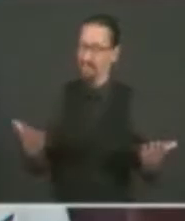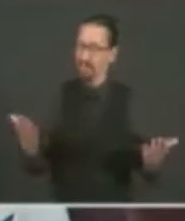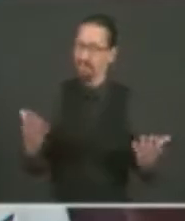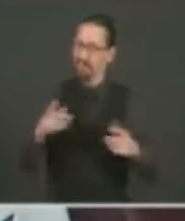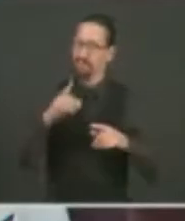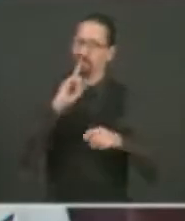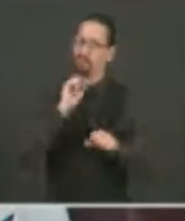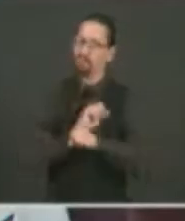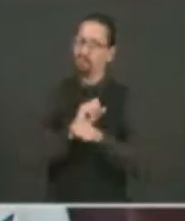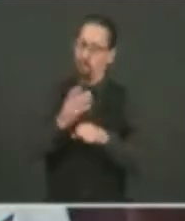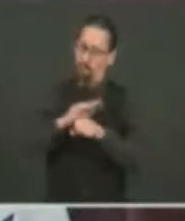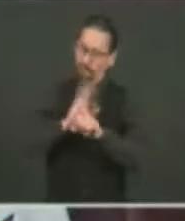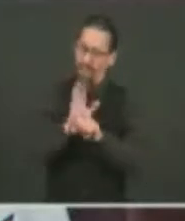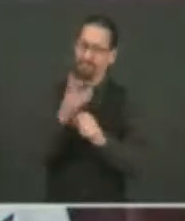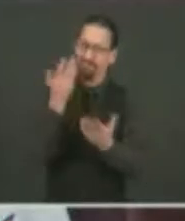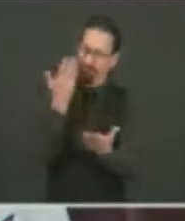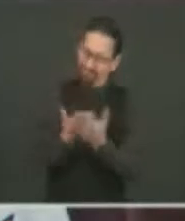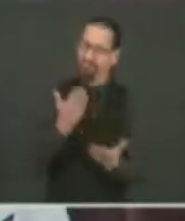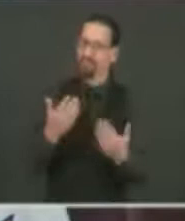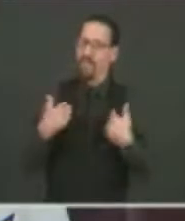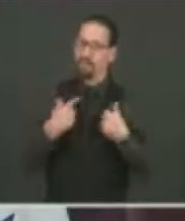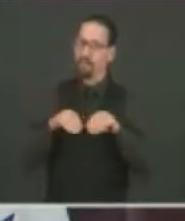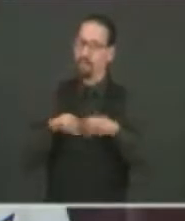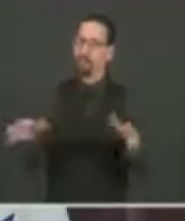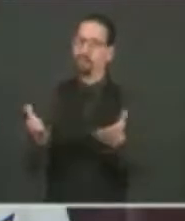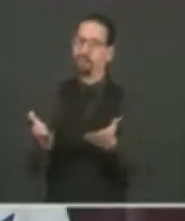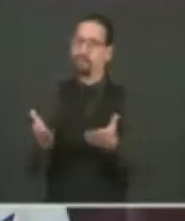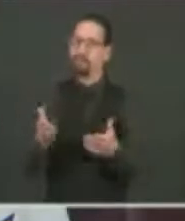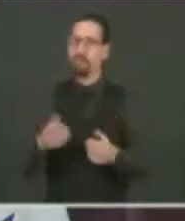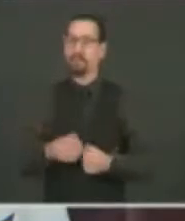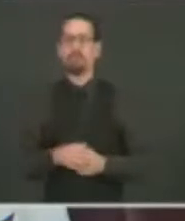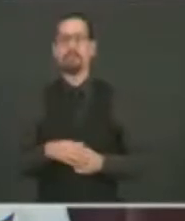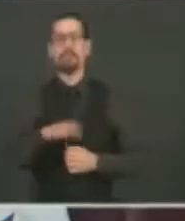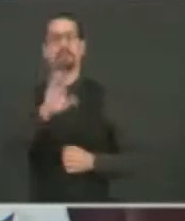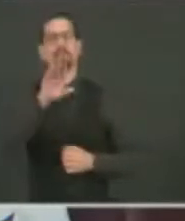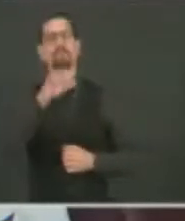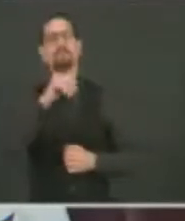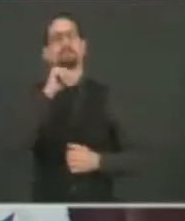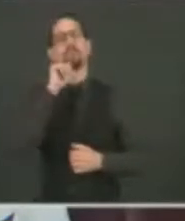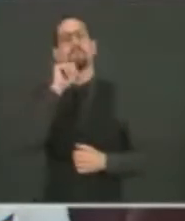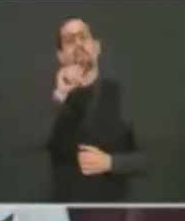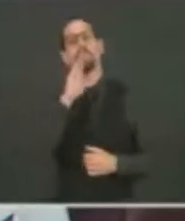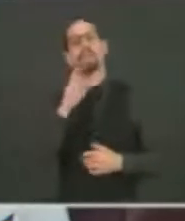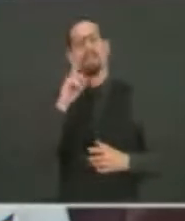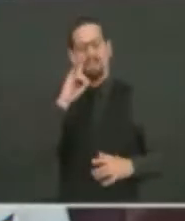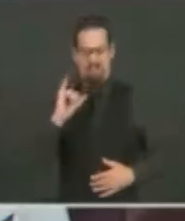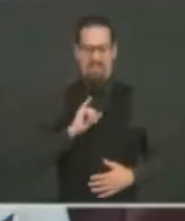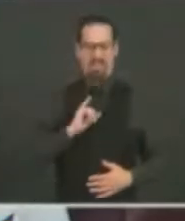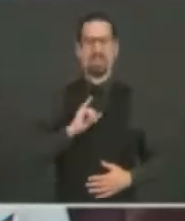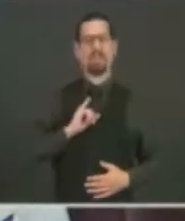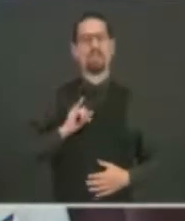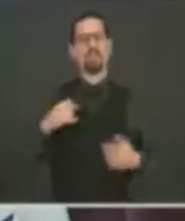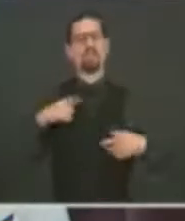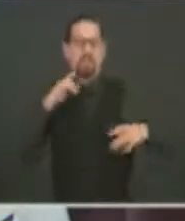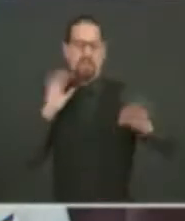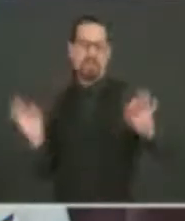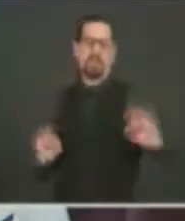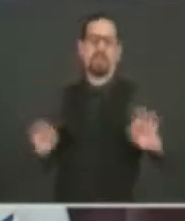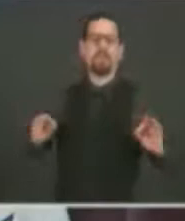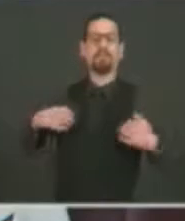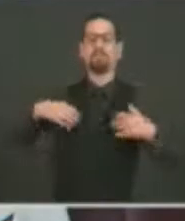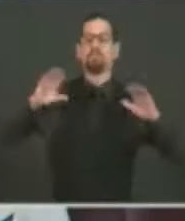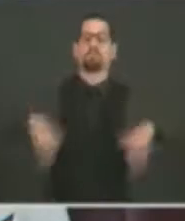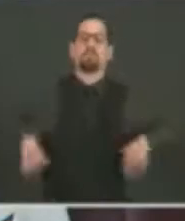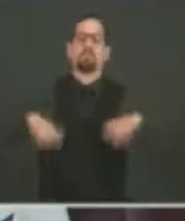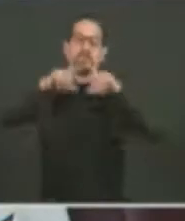for all of us who are getting sick of wearing our masks and wish we could have a party and wish we could go back to life as